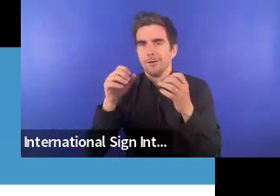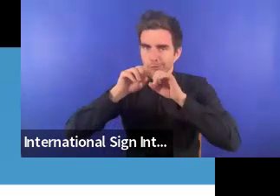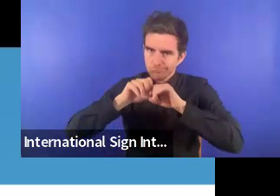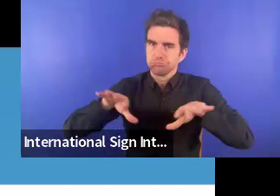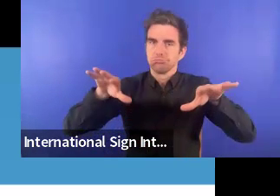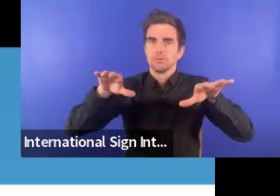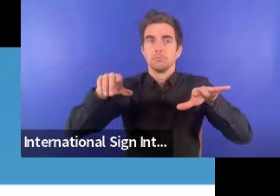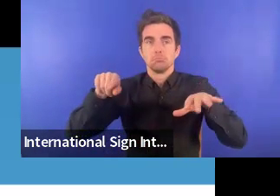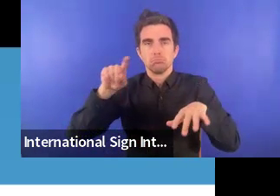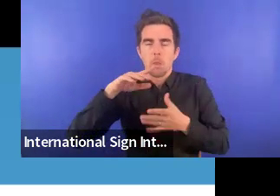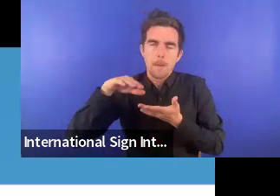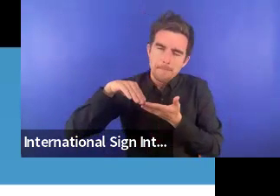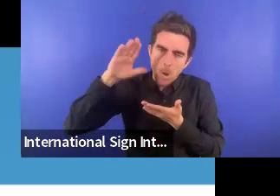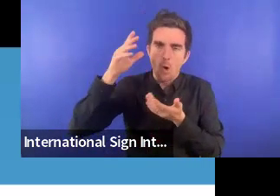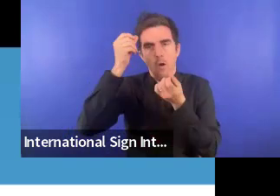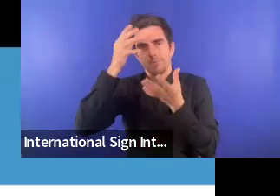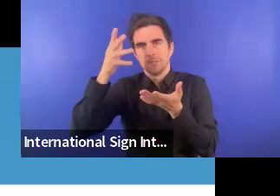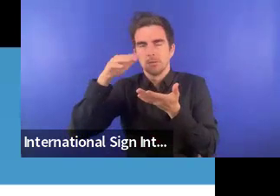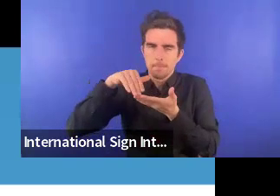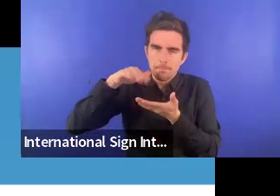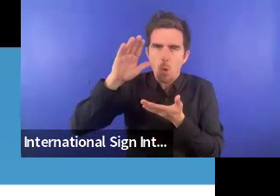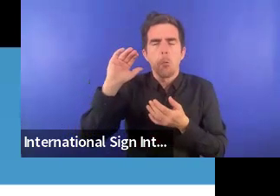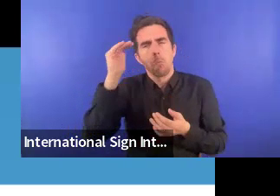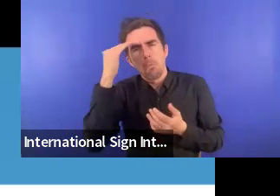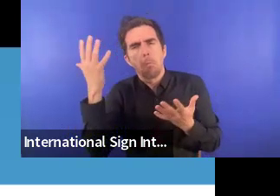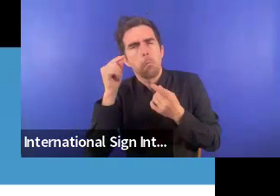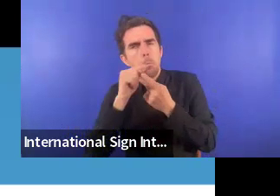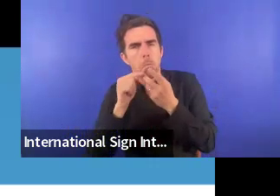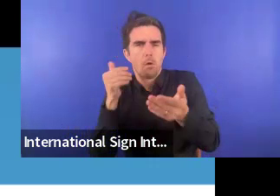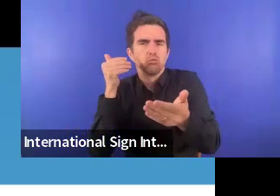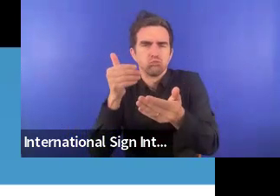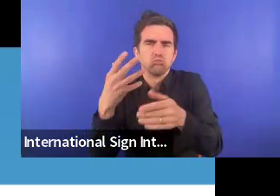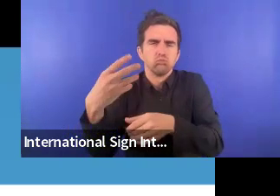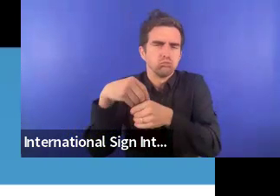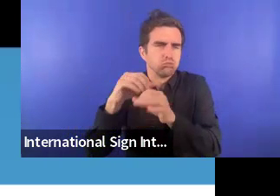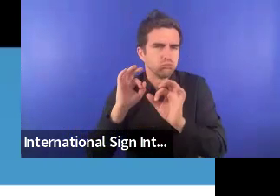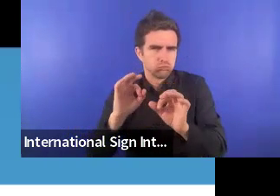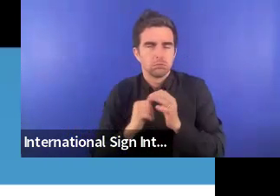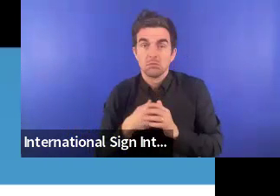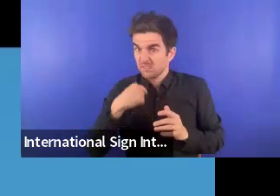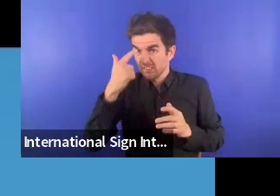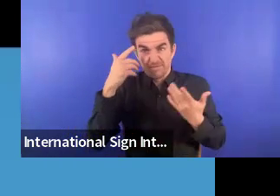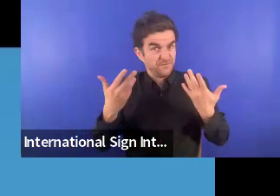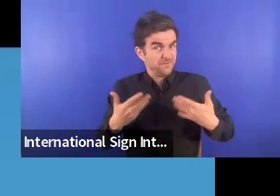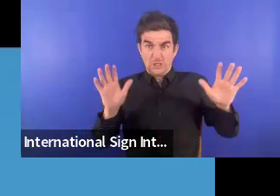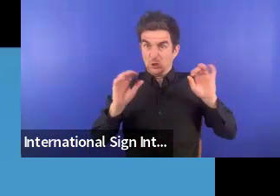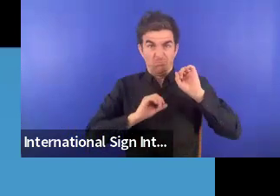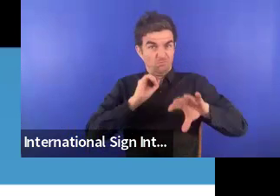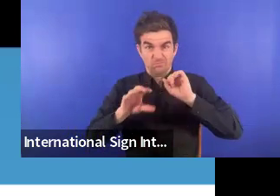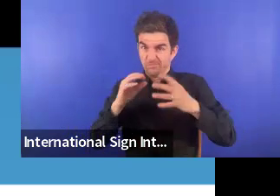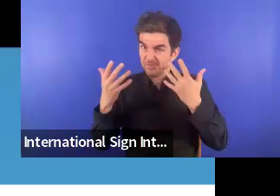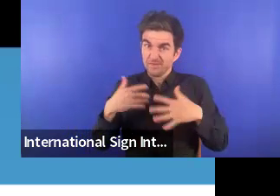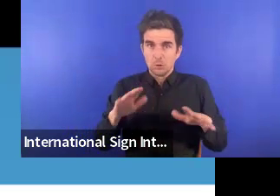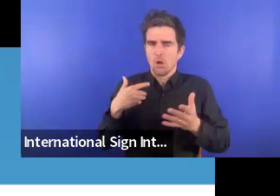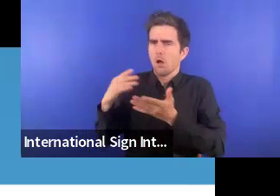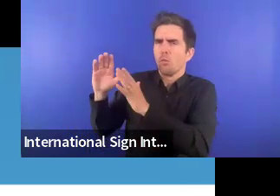So I think that covers everything. I will let Laura come in if I missed anything. Laura, do you have anything to add